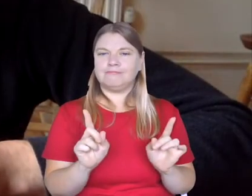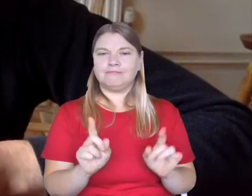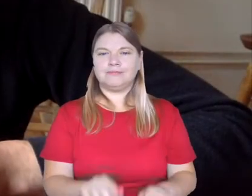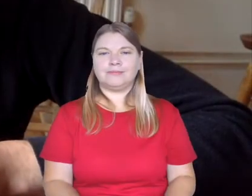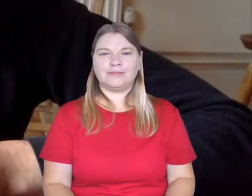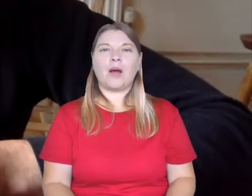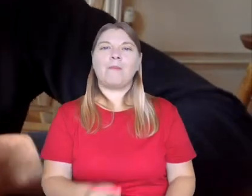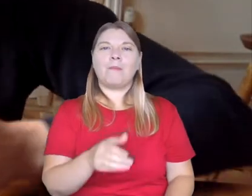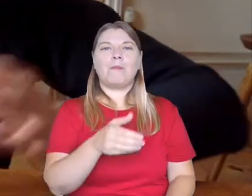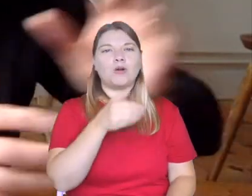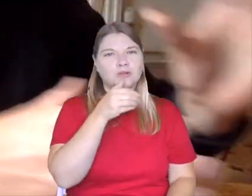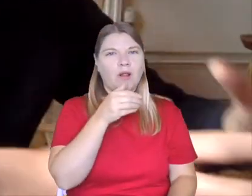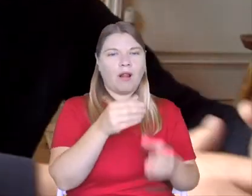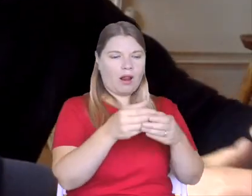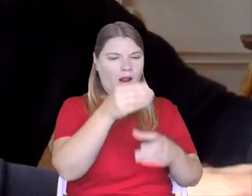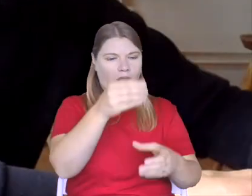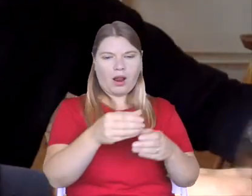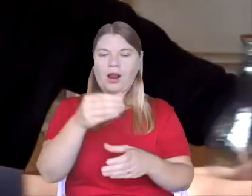our bottles.